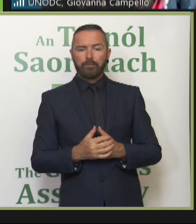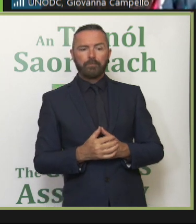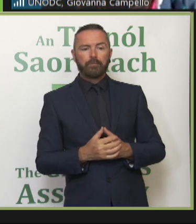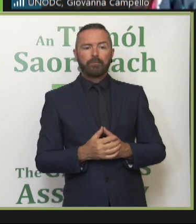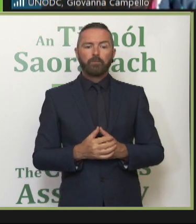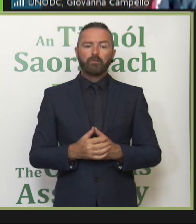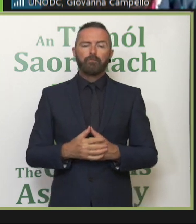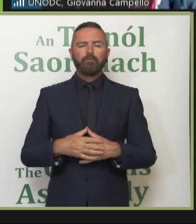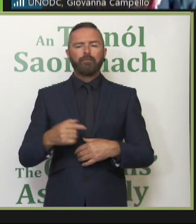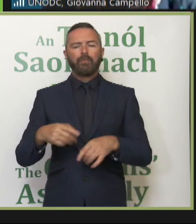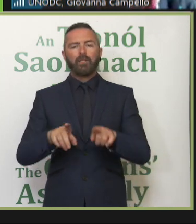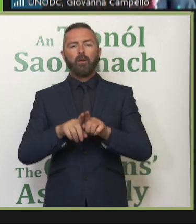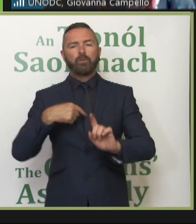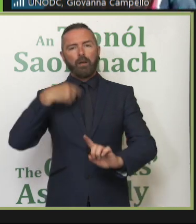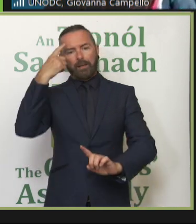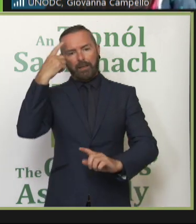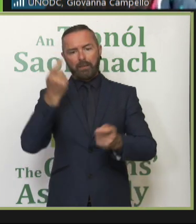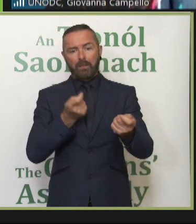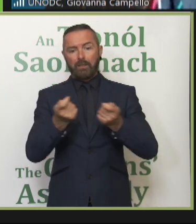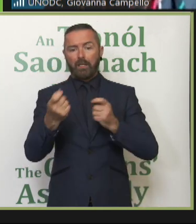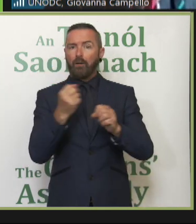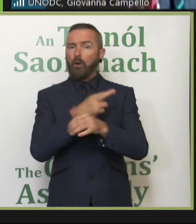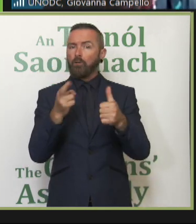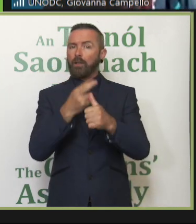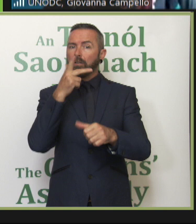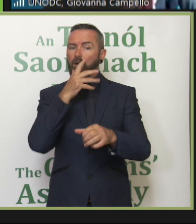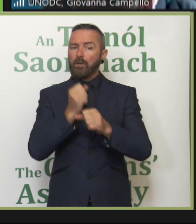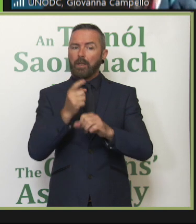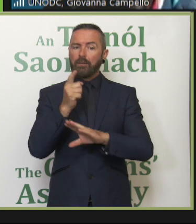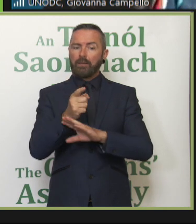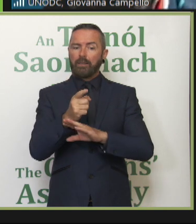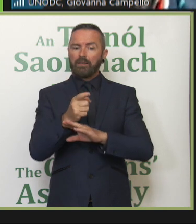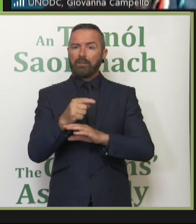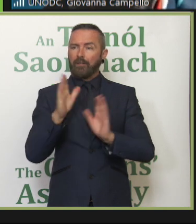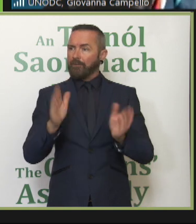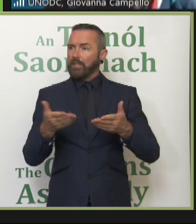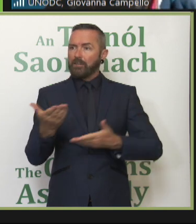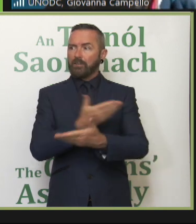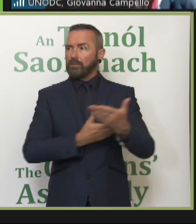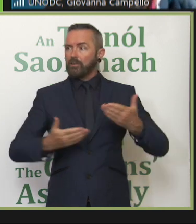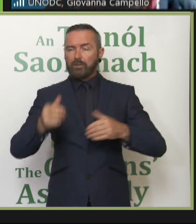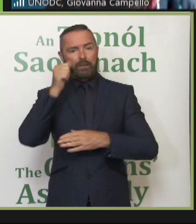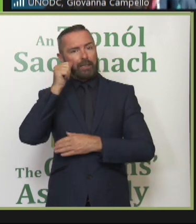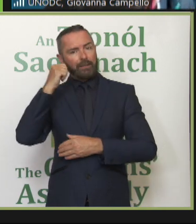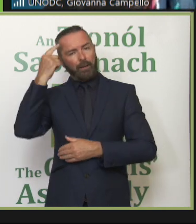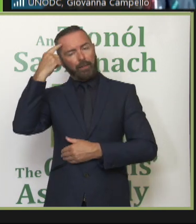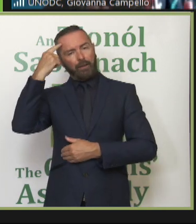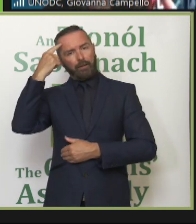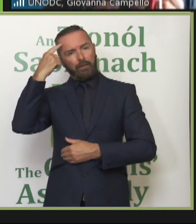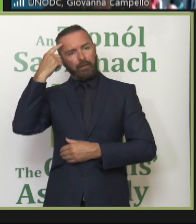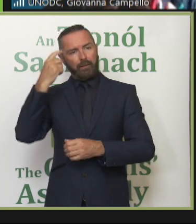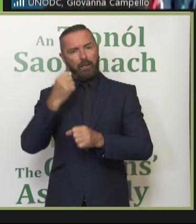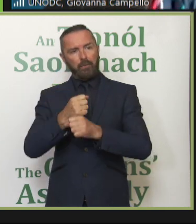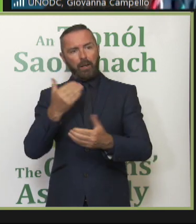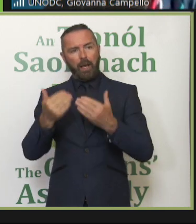I think that the chair already alluded to this, that you have discussed this already yesterday, and how there